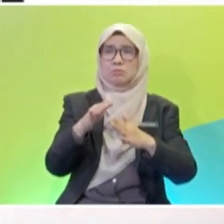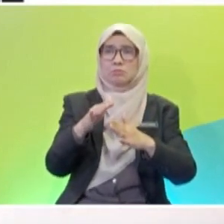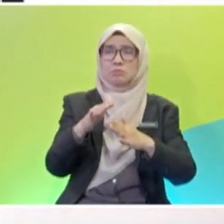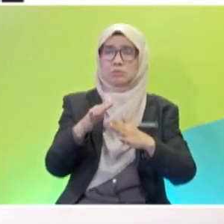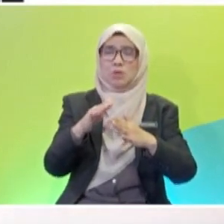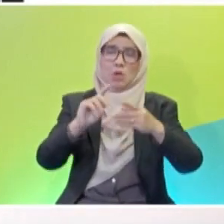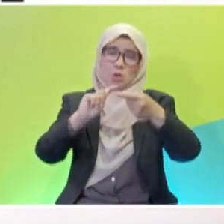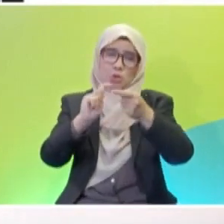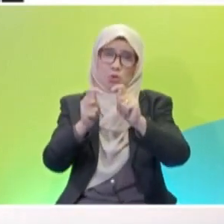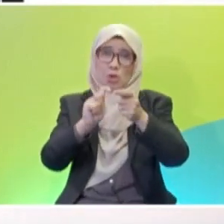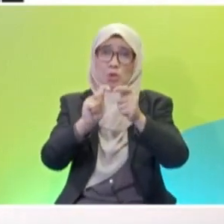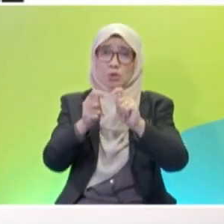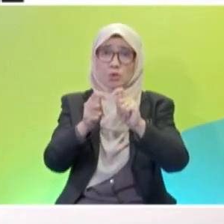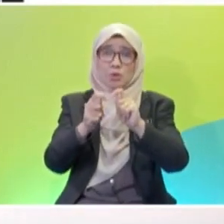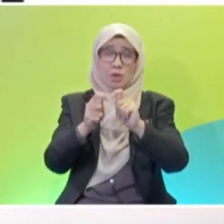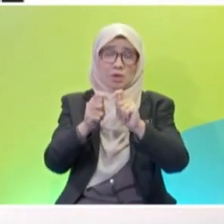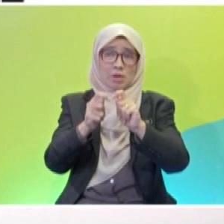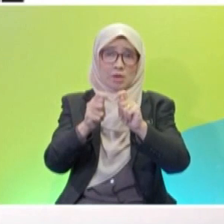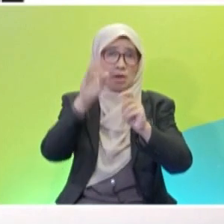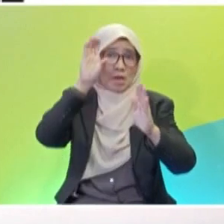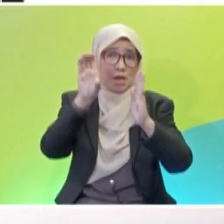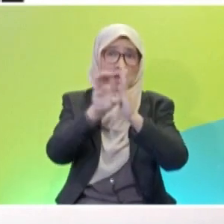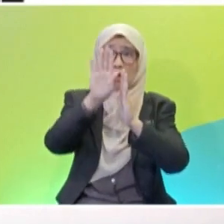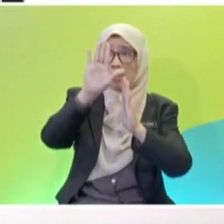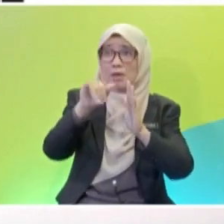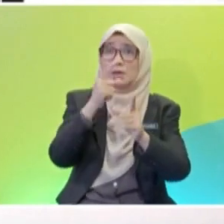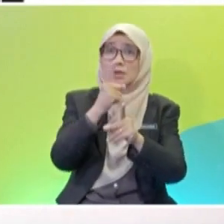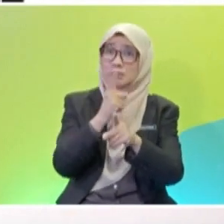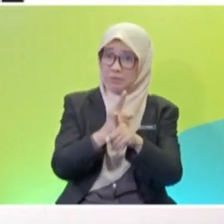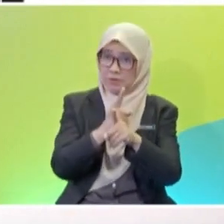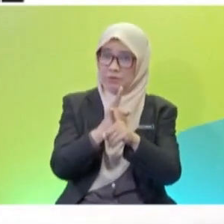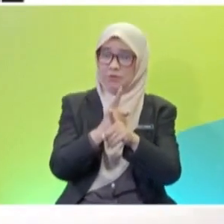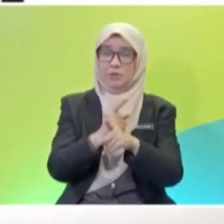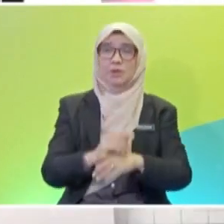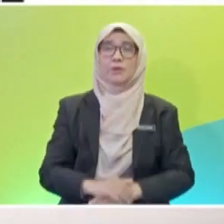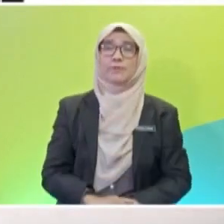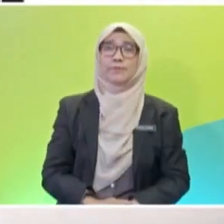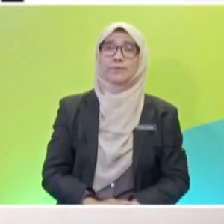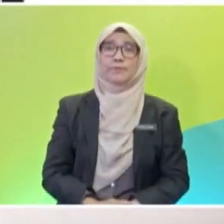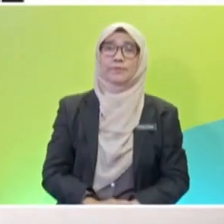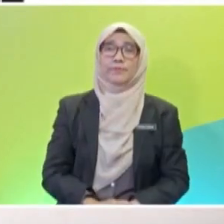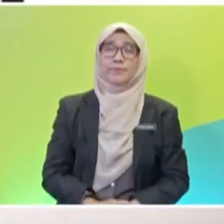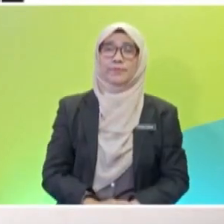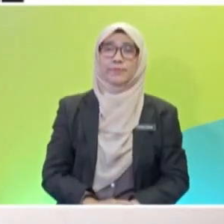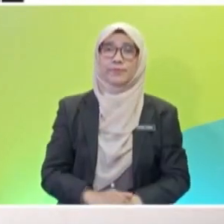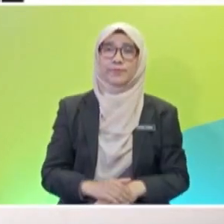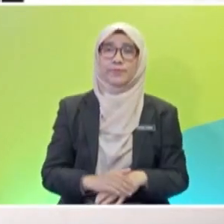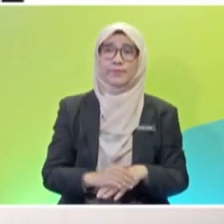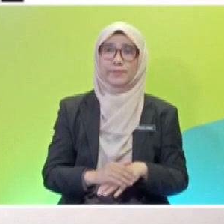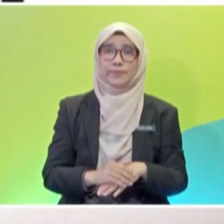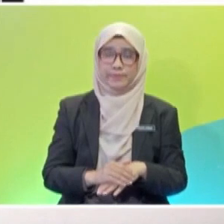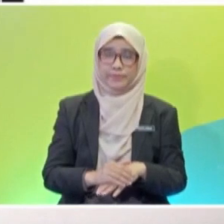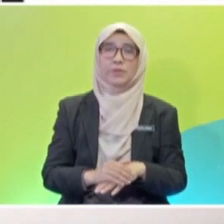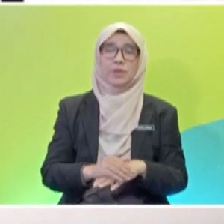change their facial feature in order to conform to the beauty standard, which is actually not real because the photo is